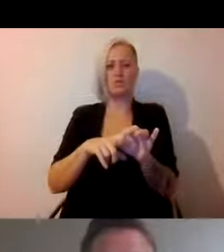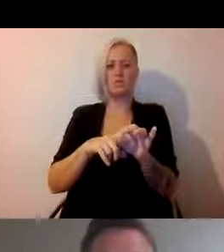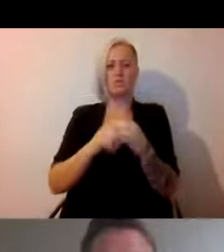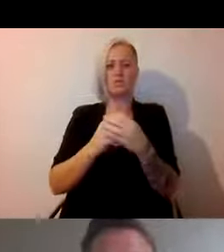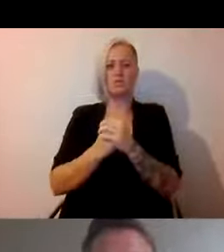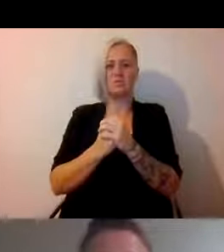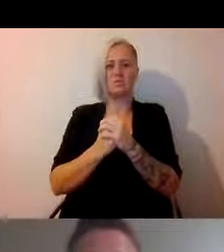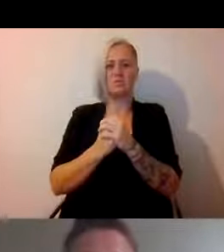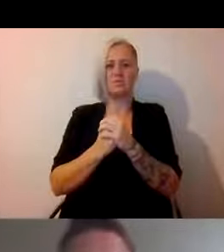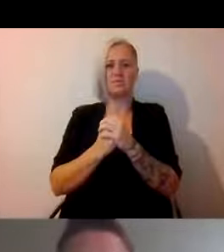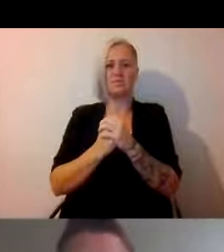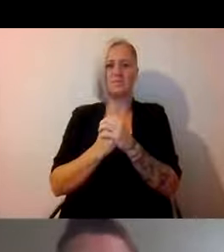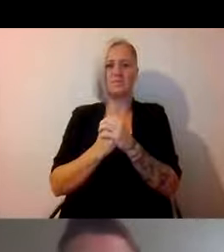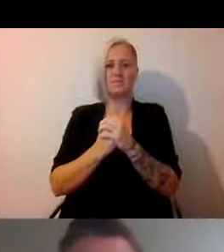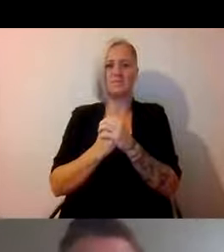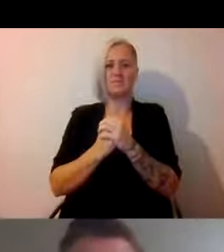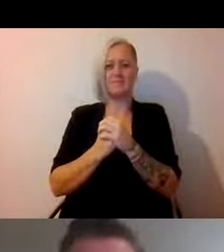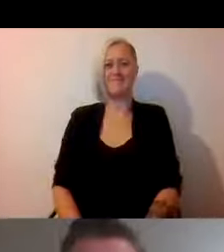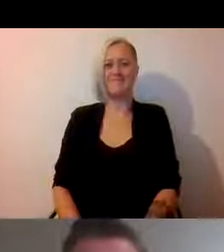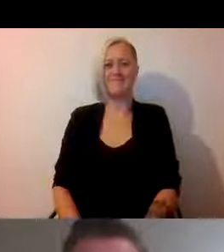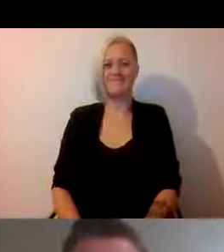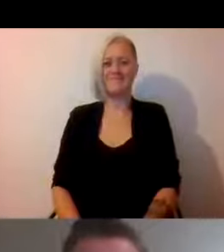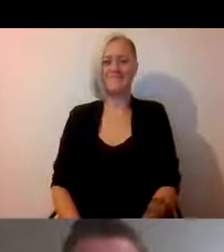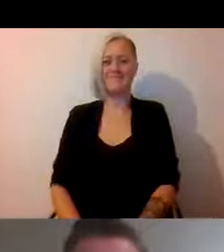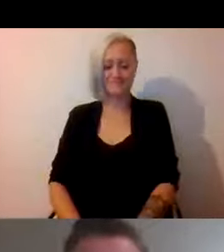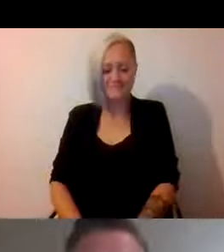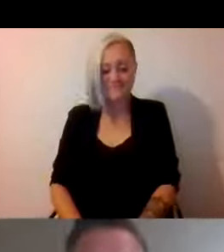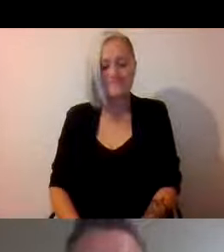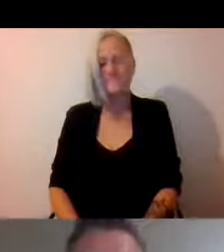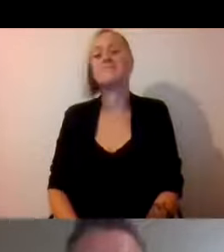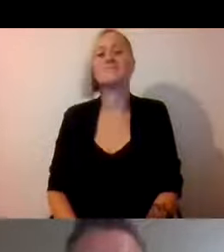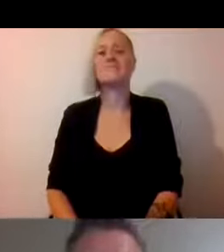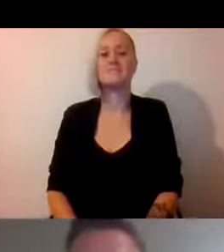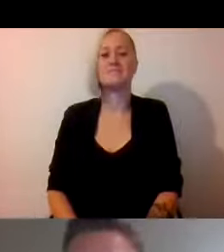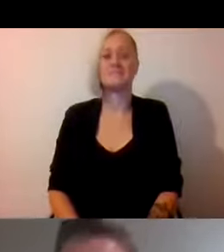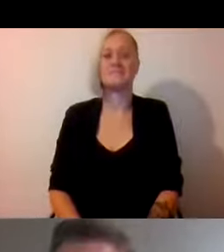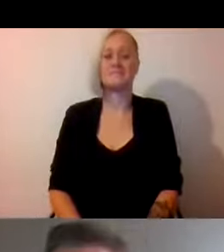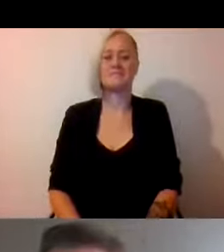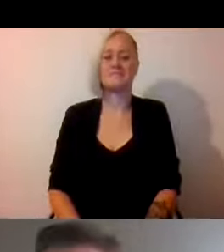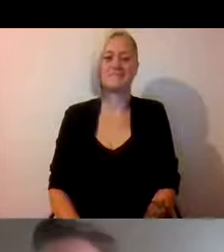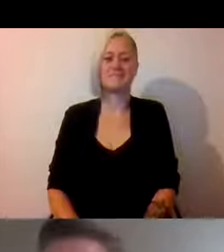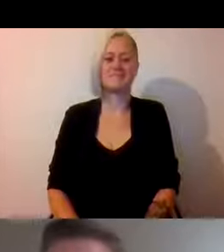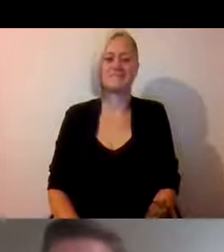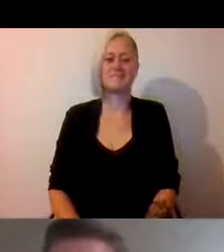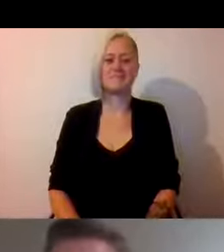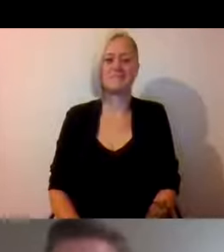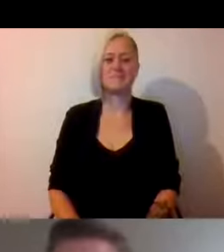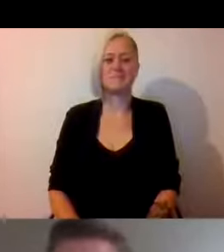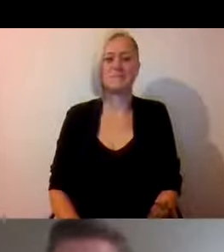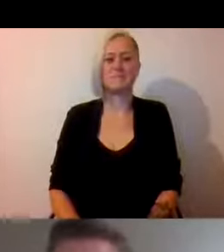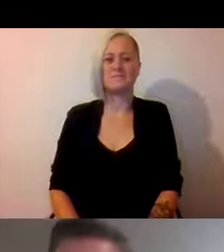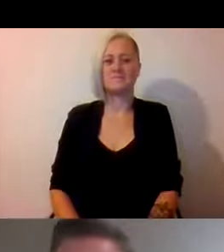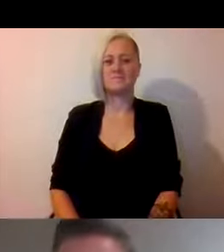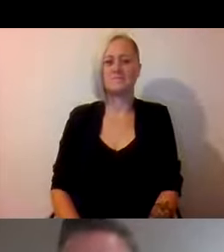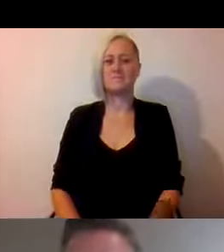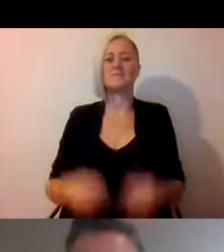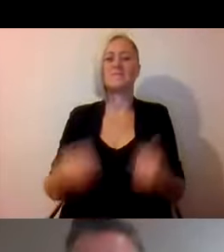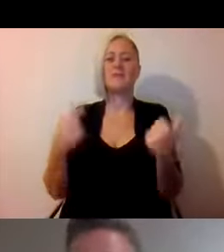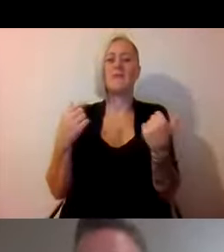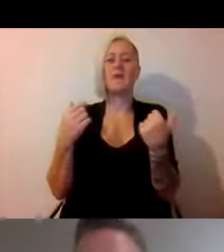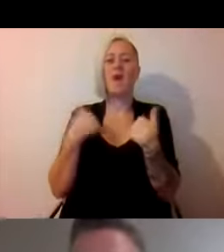do. I'm not sure where you purchase them from, but I'm sure the big sort of health companies would distribute them. Yeah, that's awesome. I